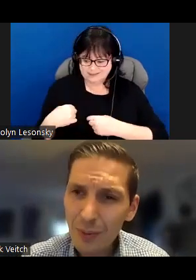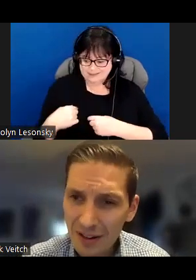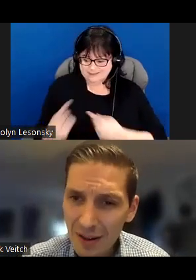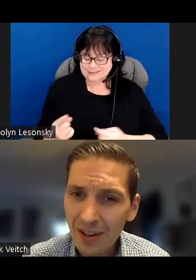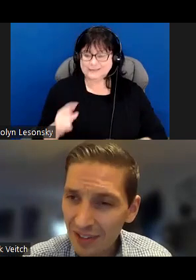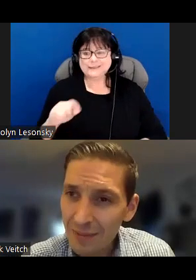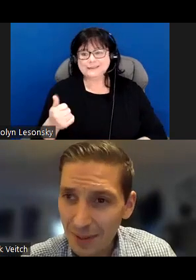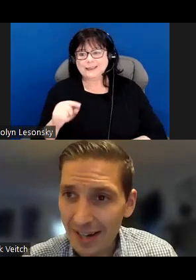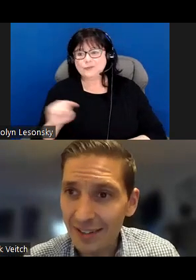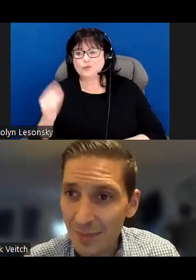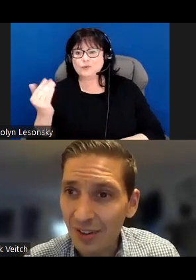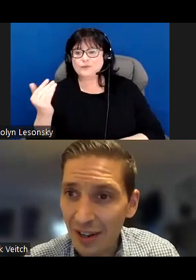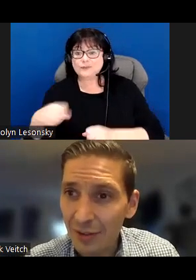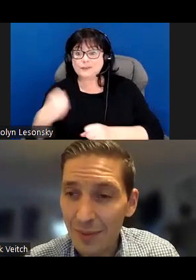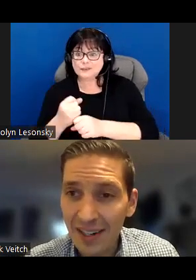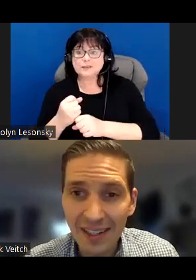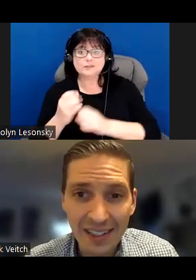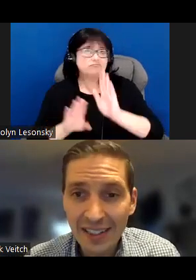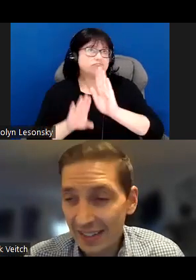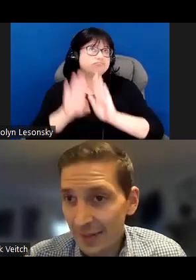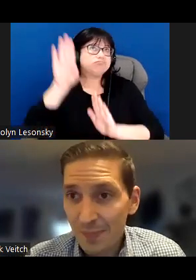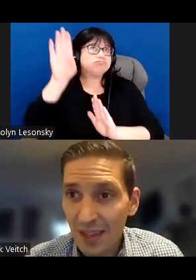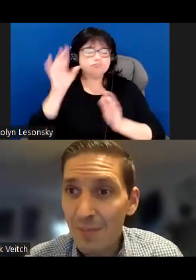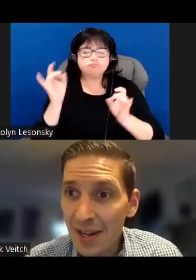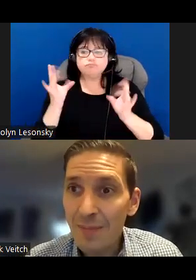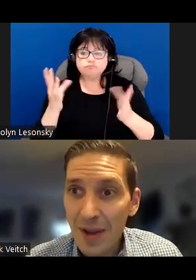about how this pandemic has impacted the mental health of many